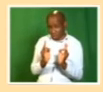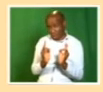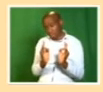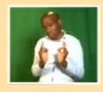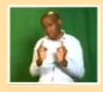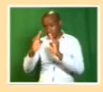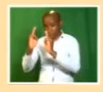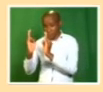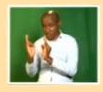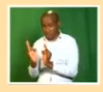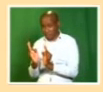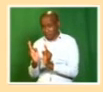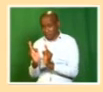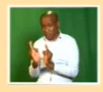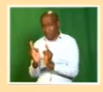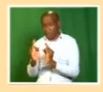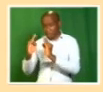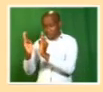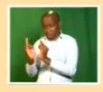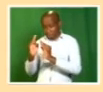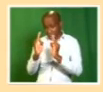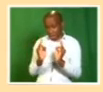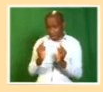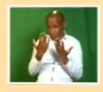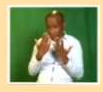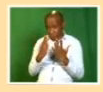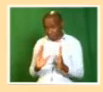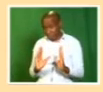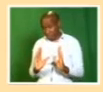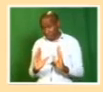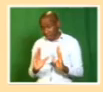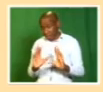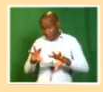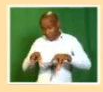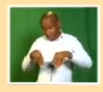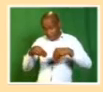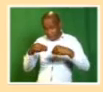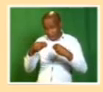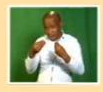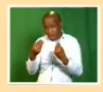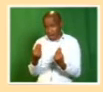side. We have factorized it here. Then we get this